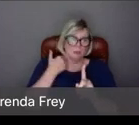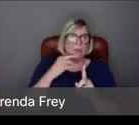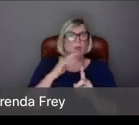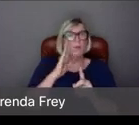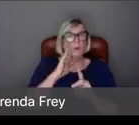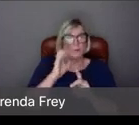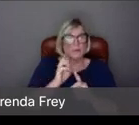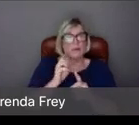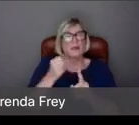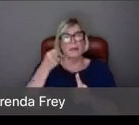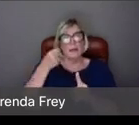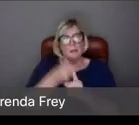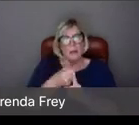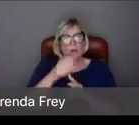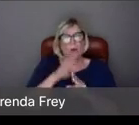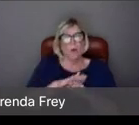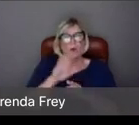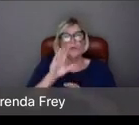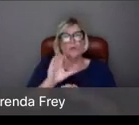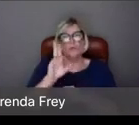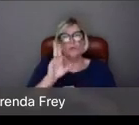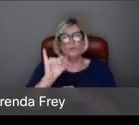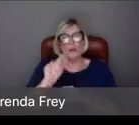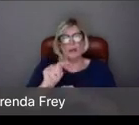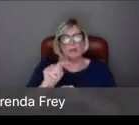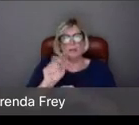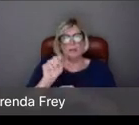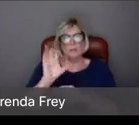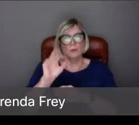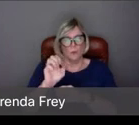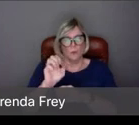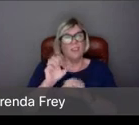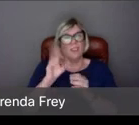credit report. It will remain on there for 7 to 10 years.